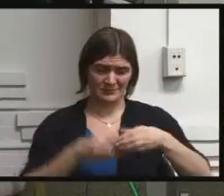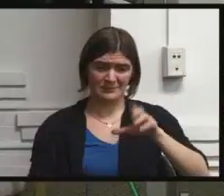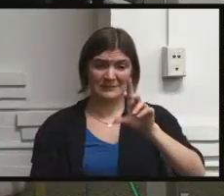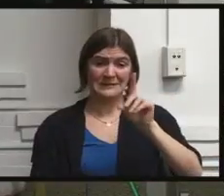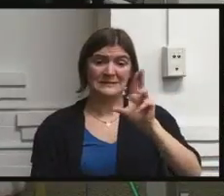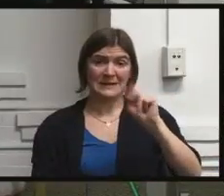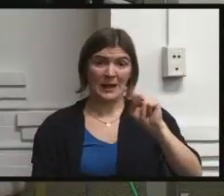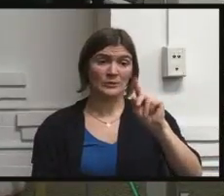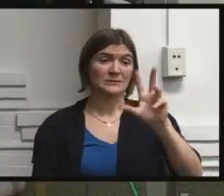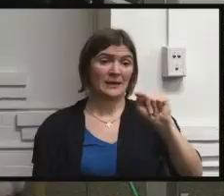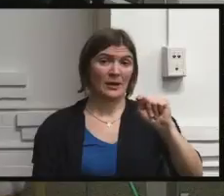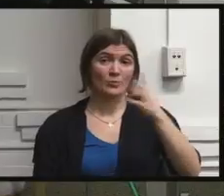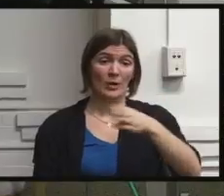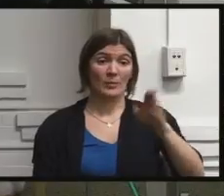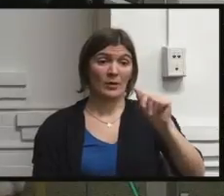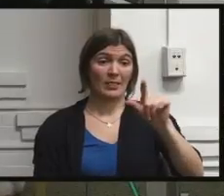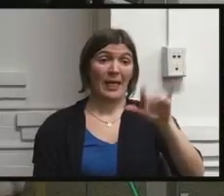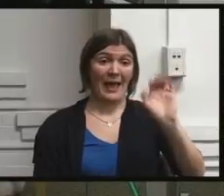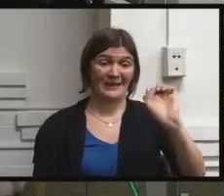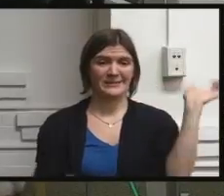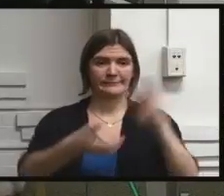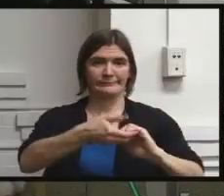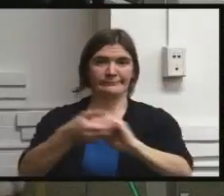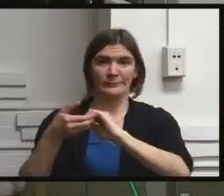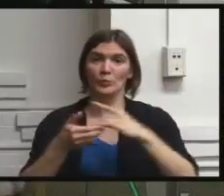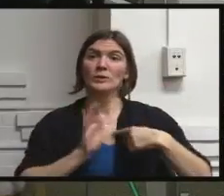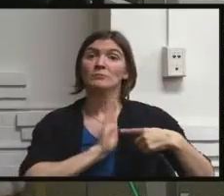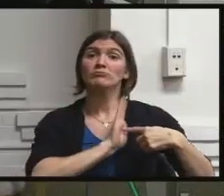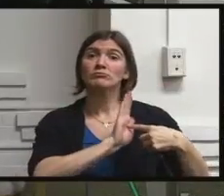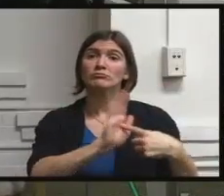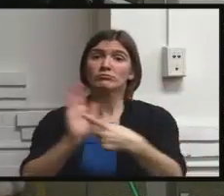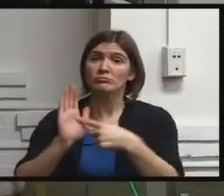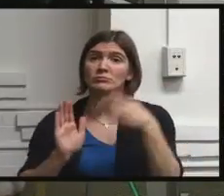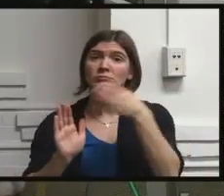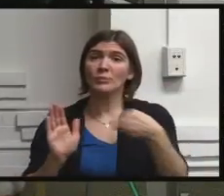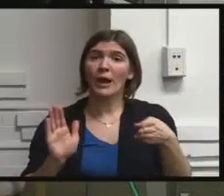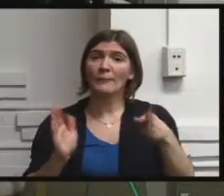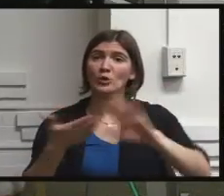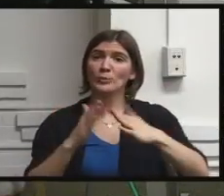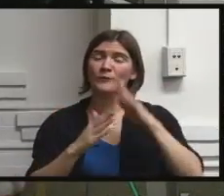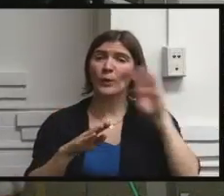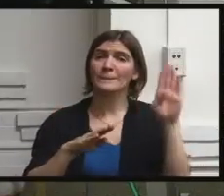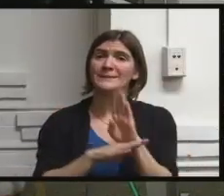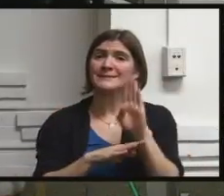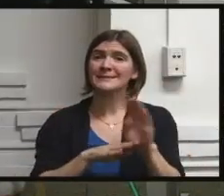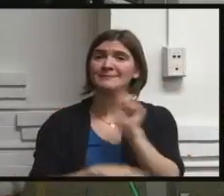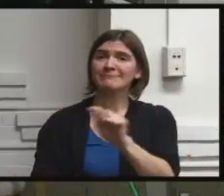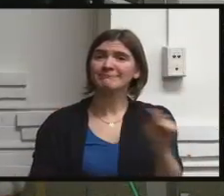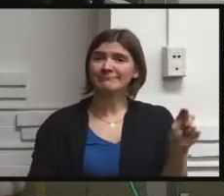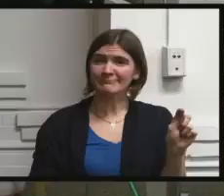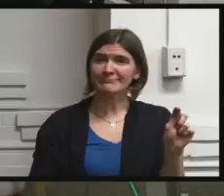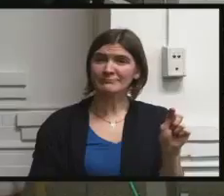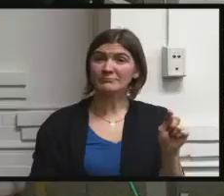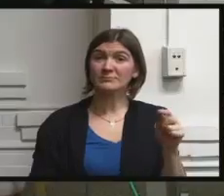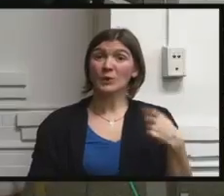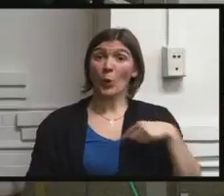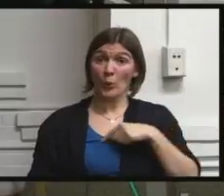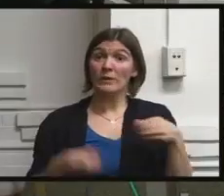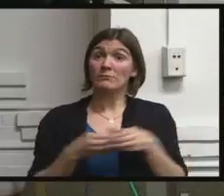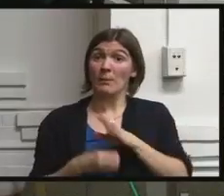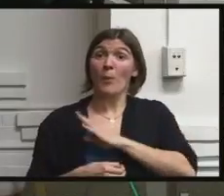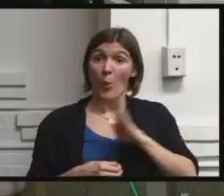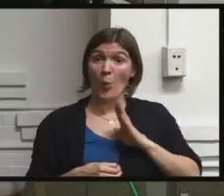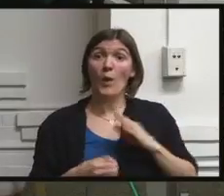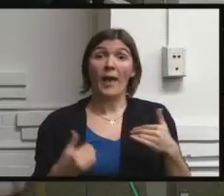be representative of our downtown community. And so as a board, we